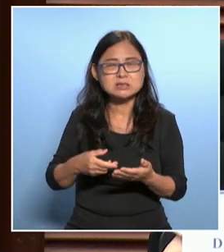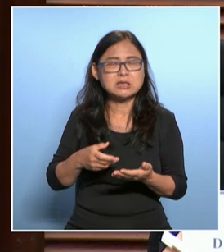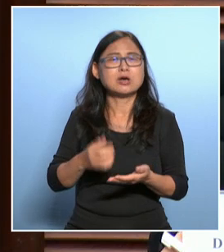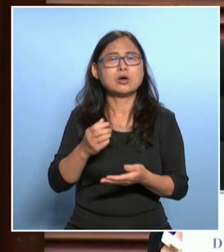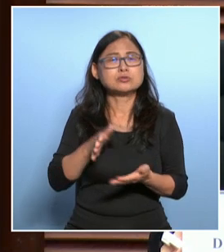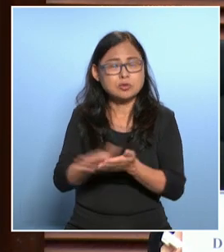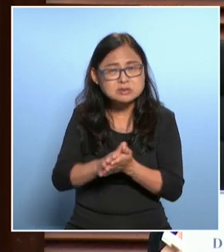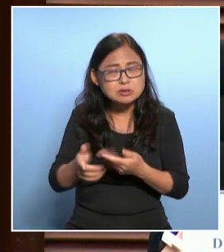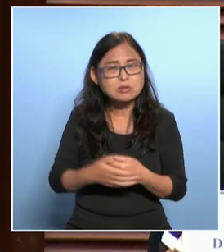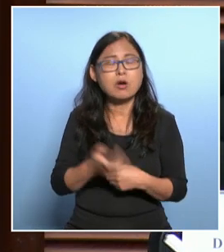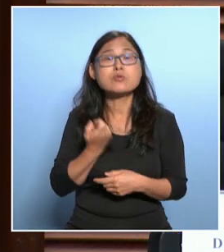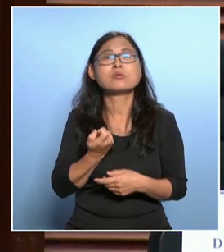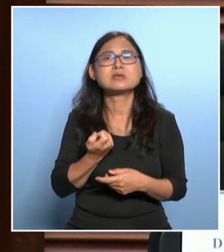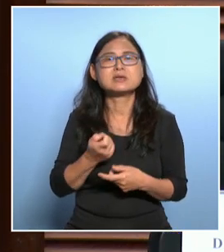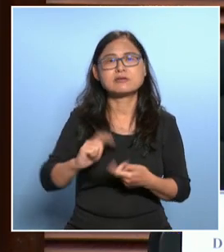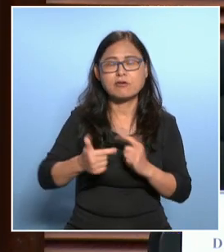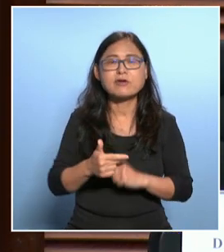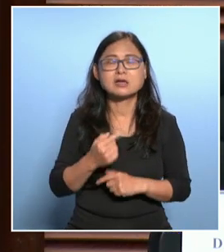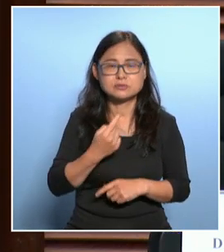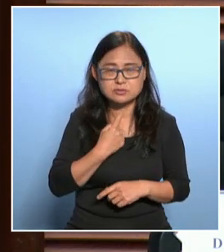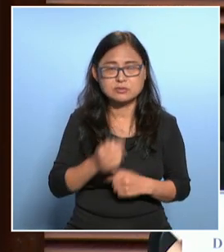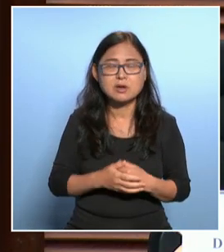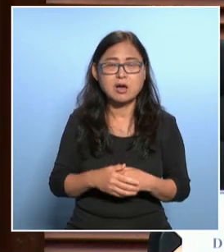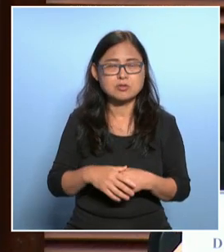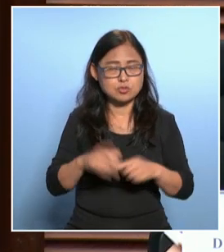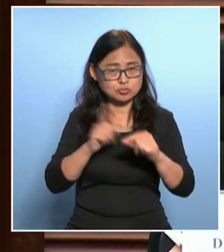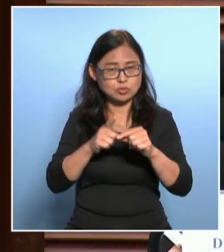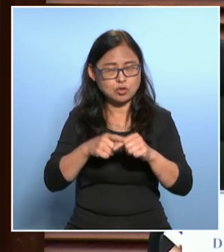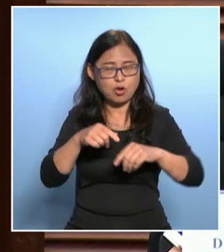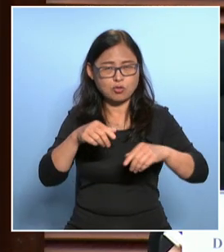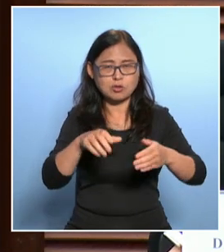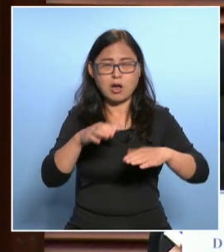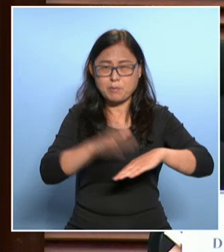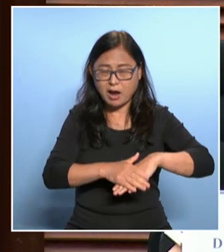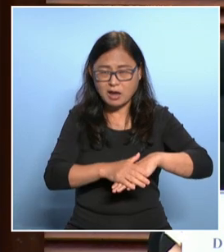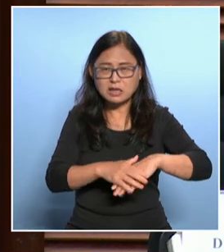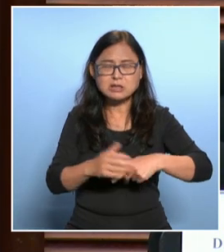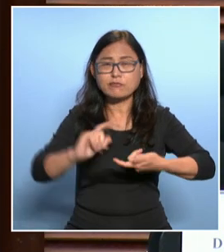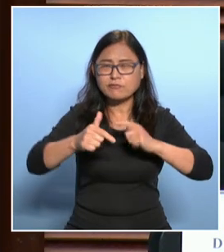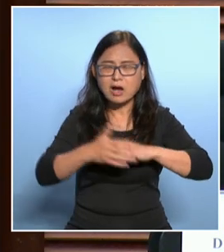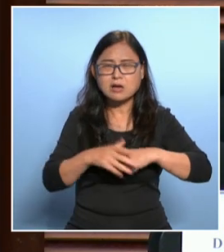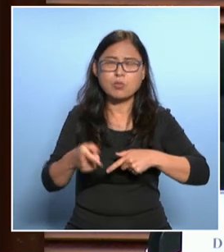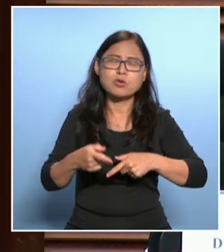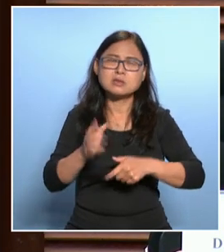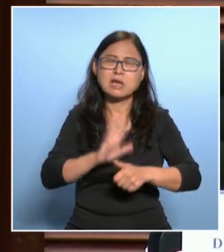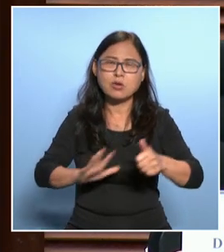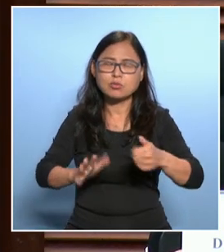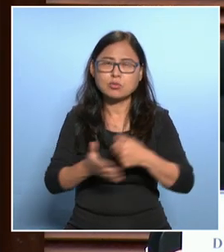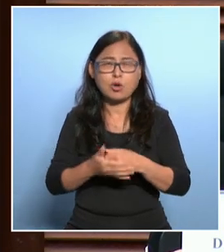easy revoking. We want to provide an easy way for people to change their minds when they want to revoke their